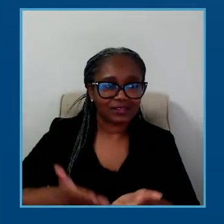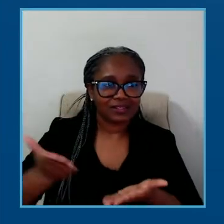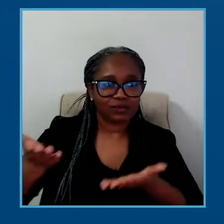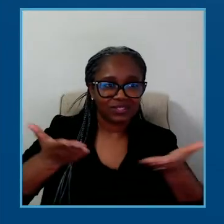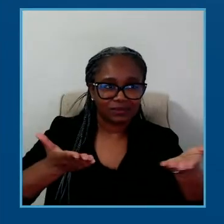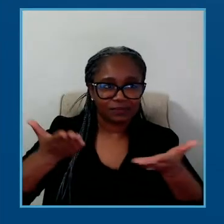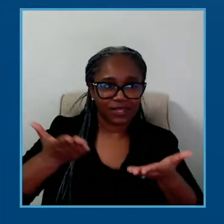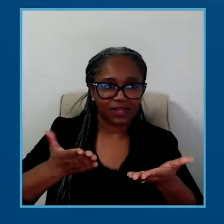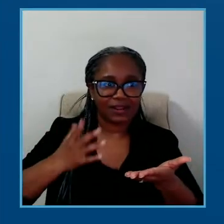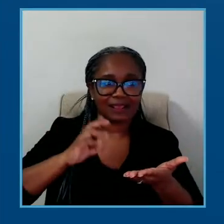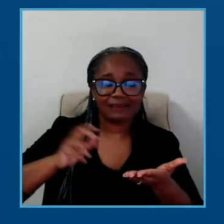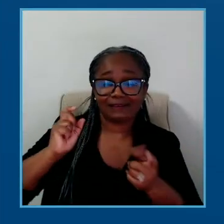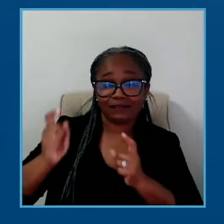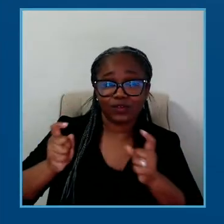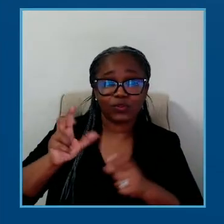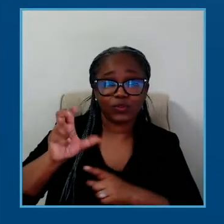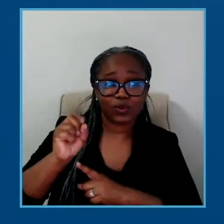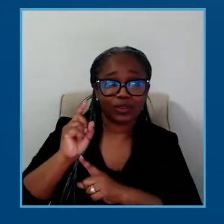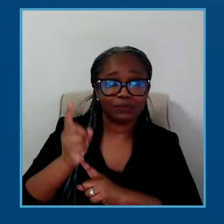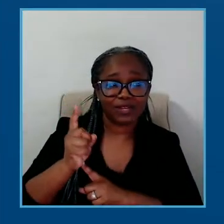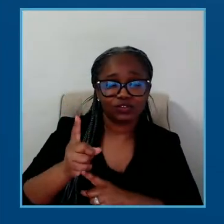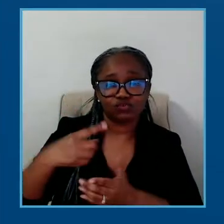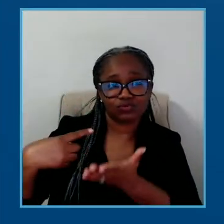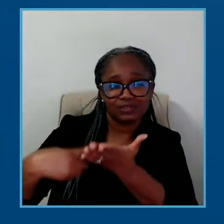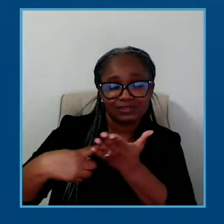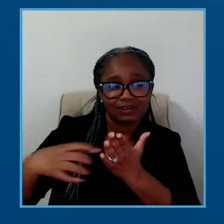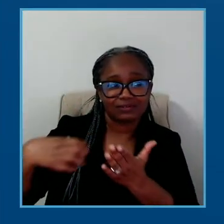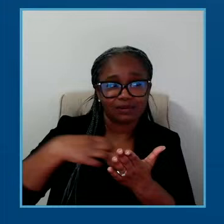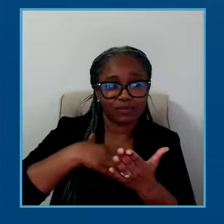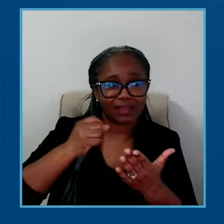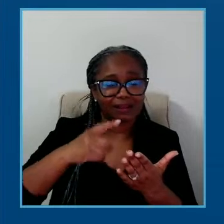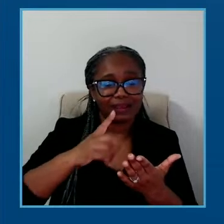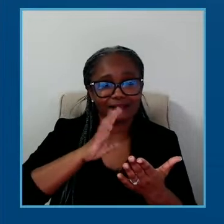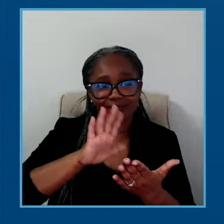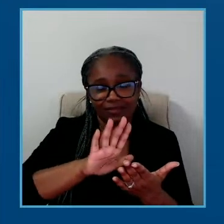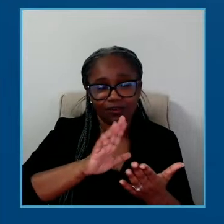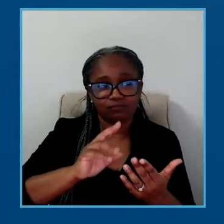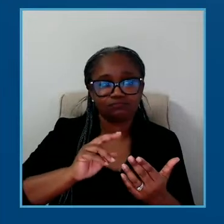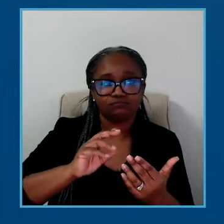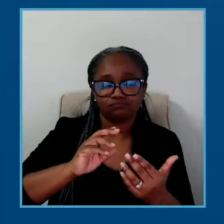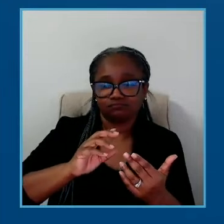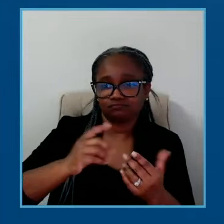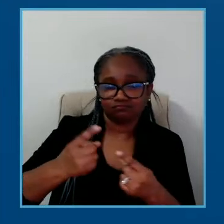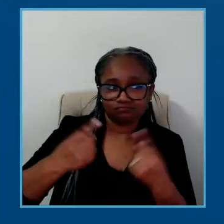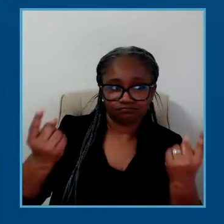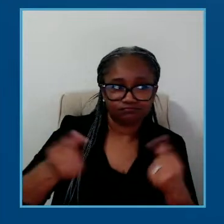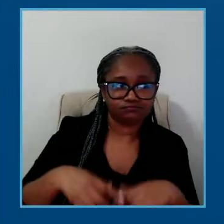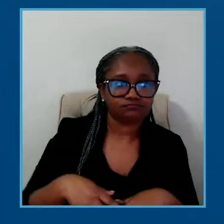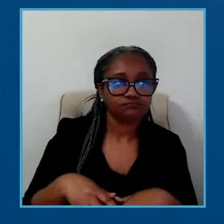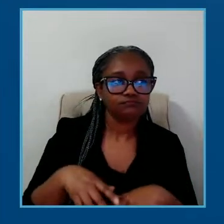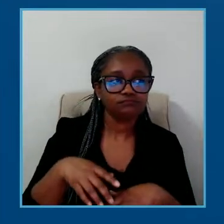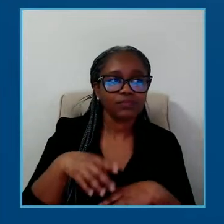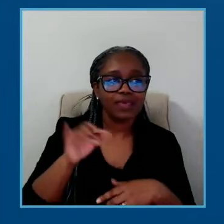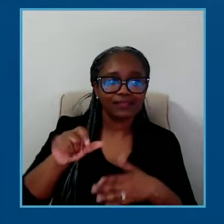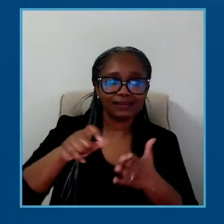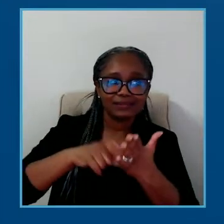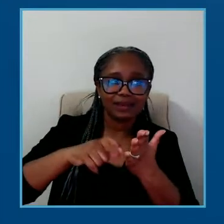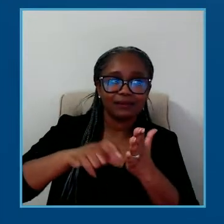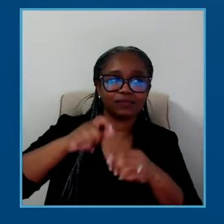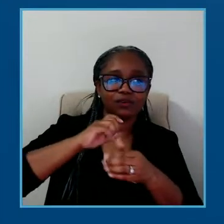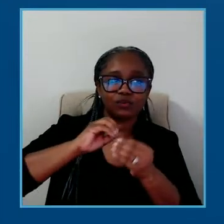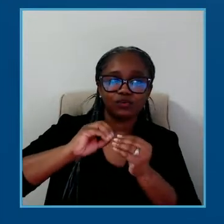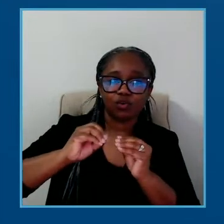of the challenge. Whereas the committee found no violation of the DNC's charter or of any other rule applicable to the